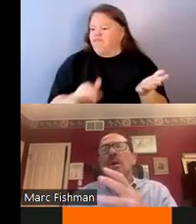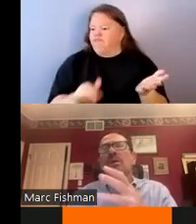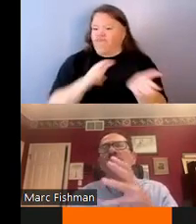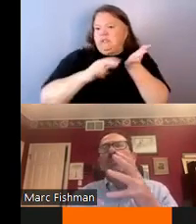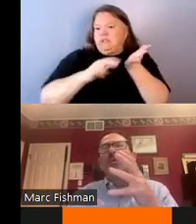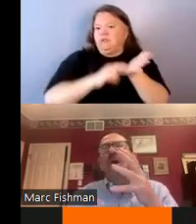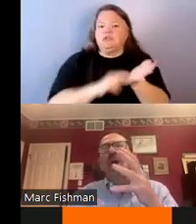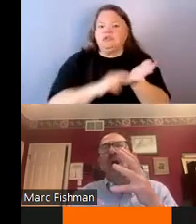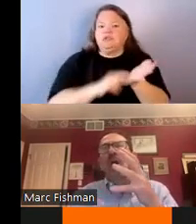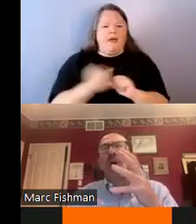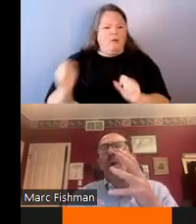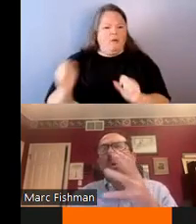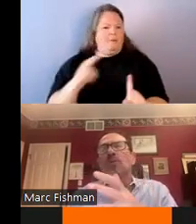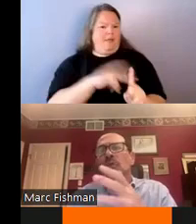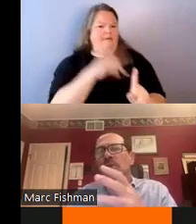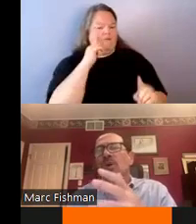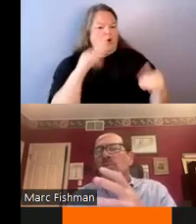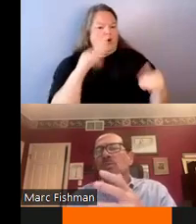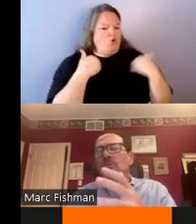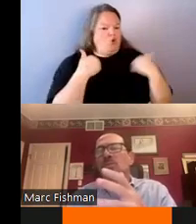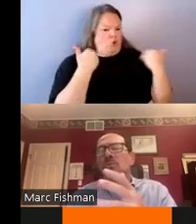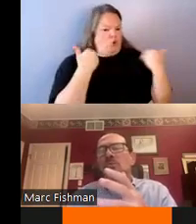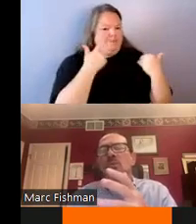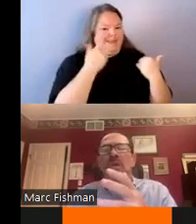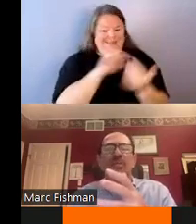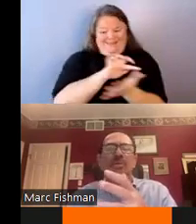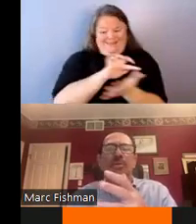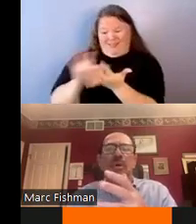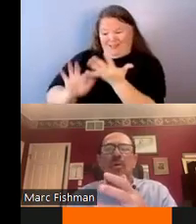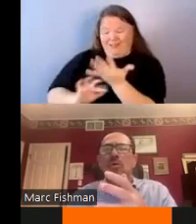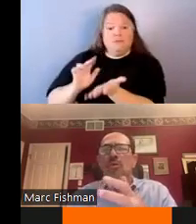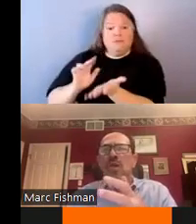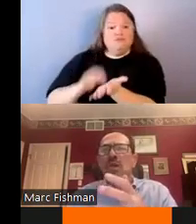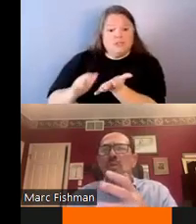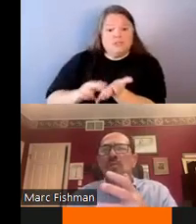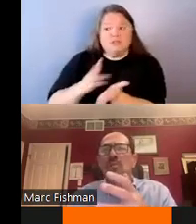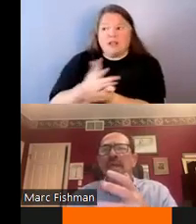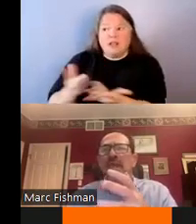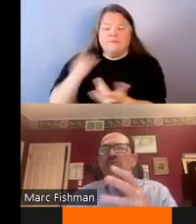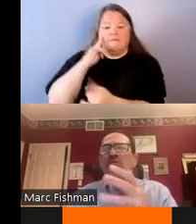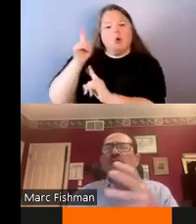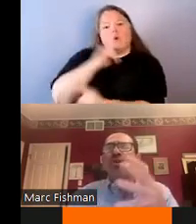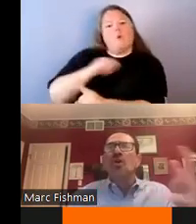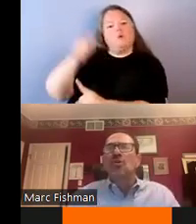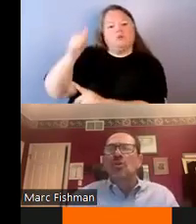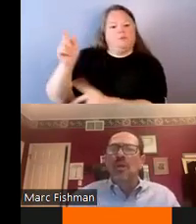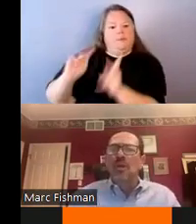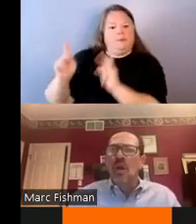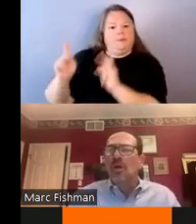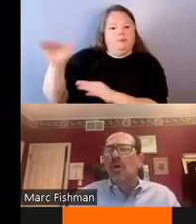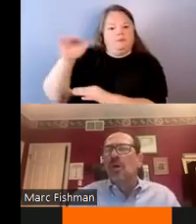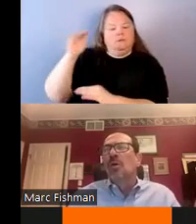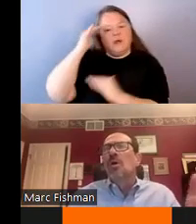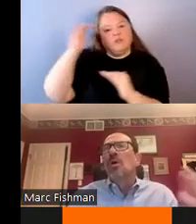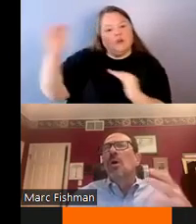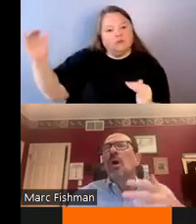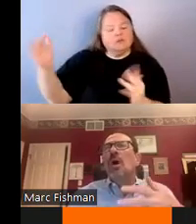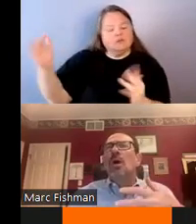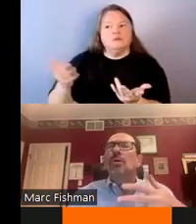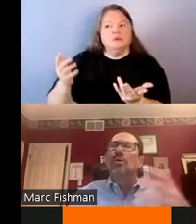treatment of older adults with OUD, with medications, to a